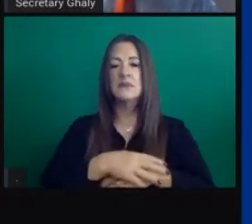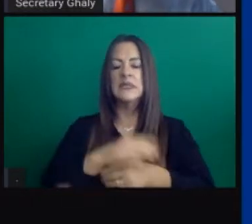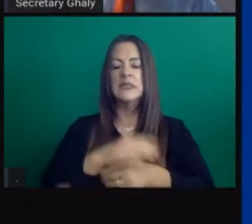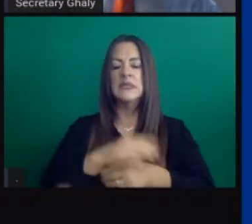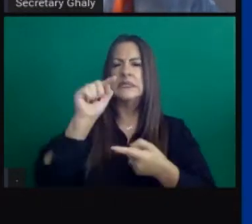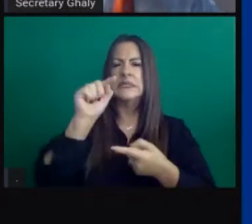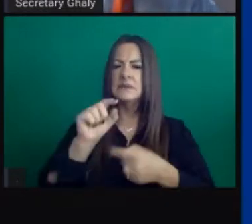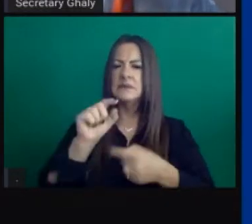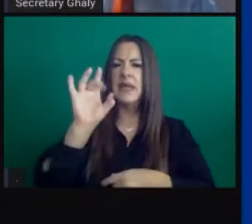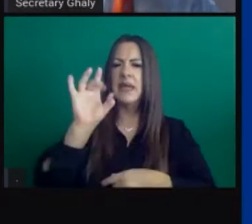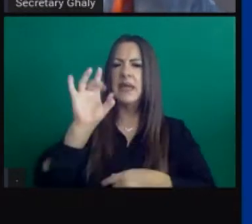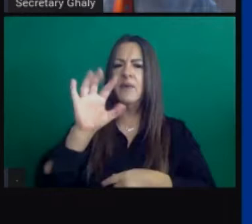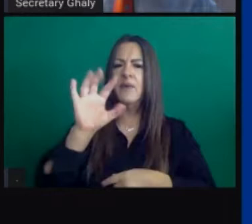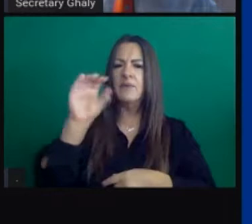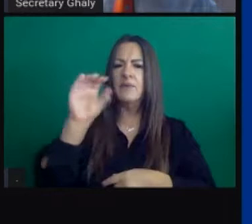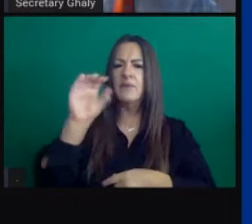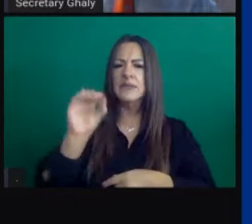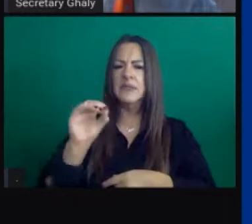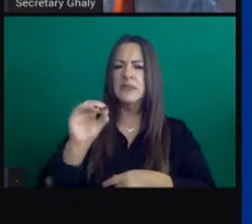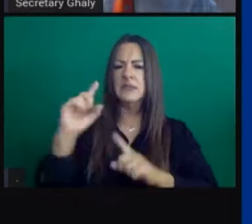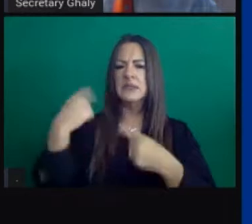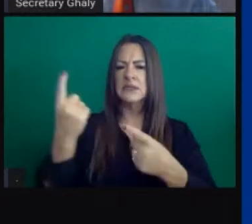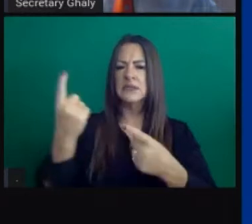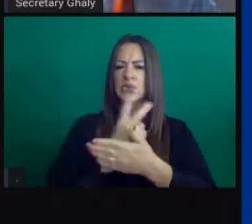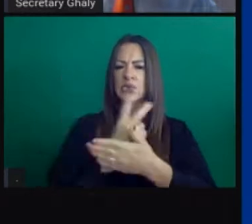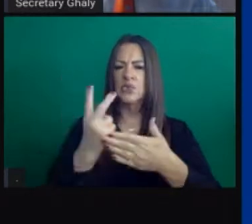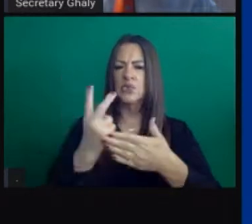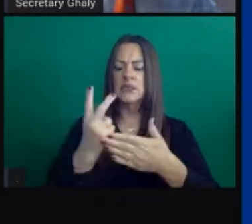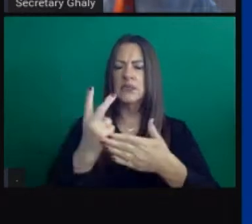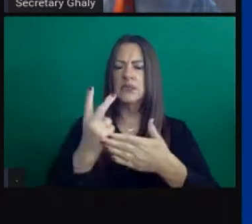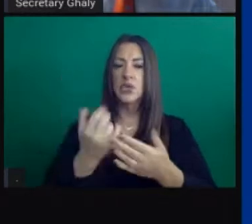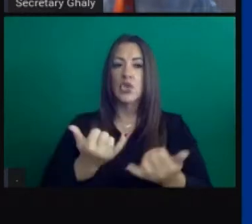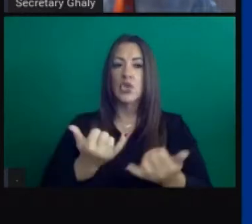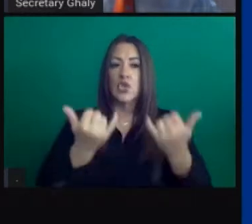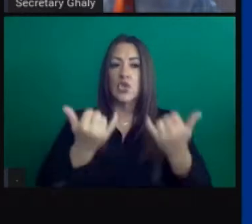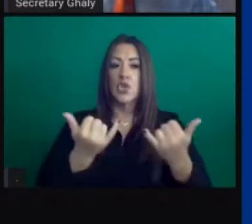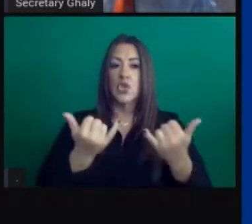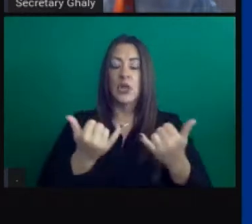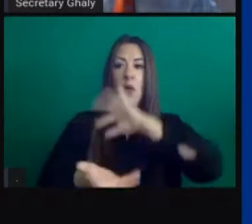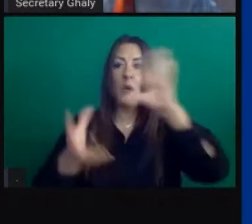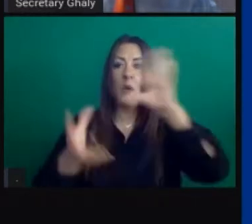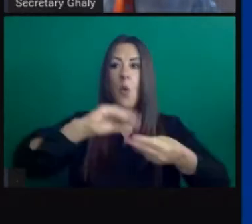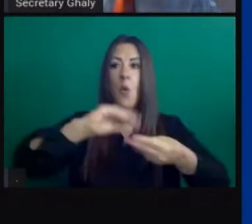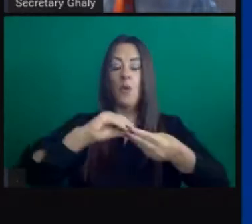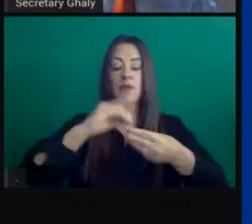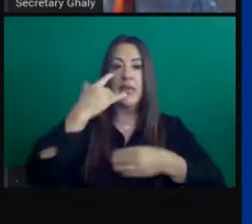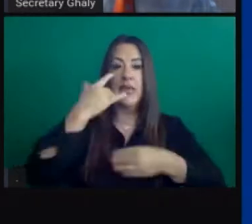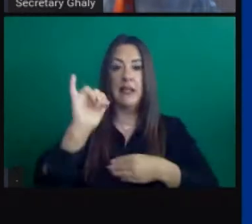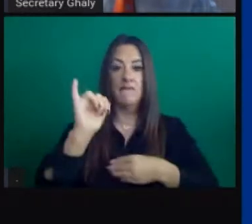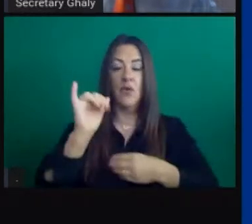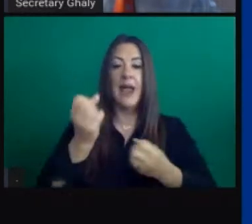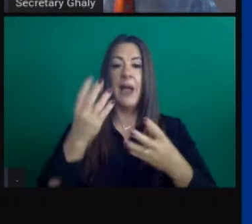numbers. We saw an 8.5% decrease in the last 14 days to